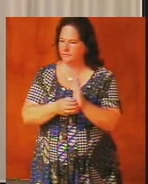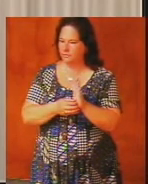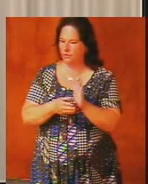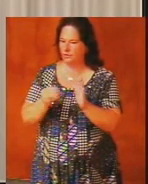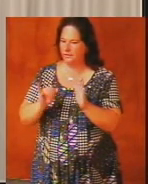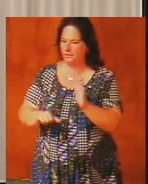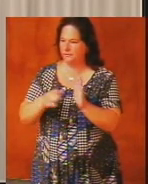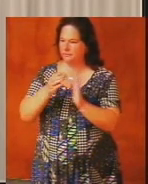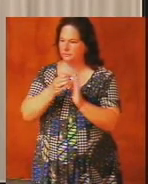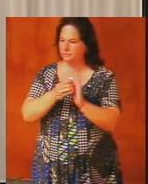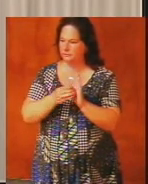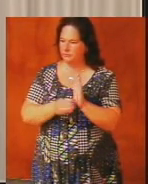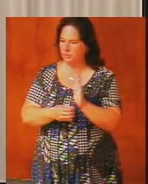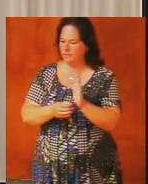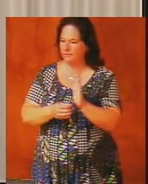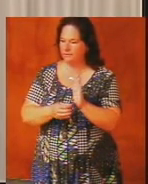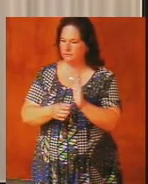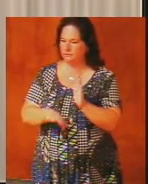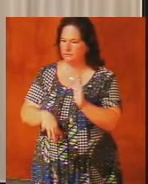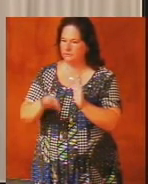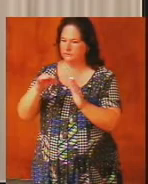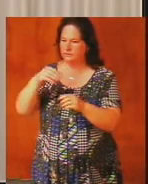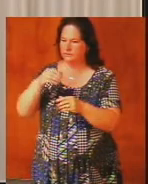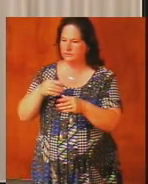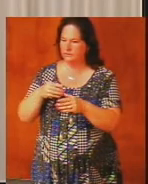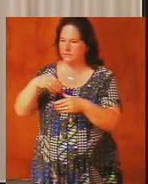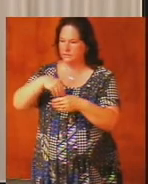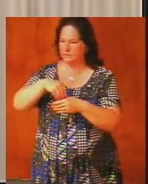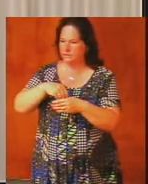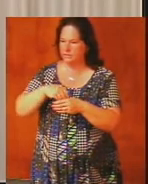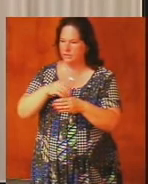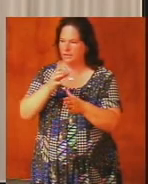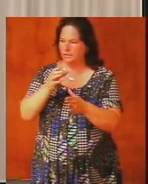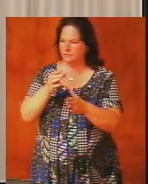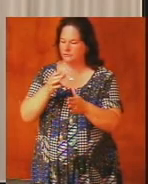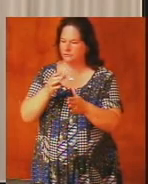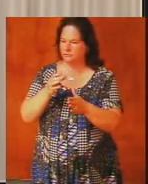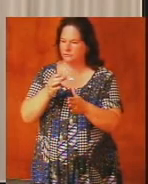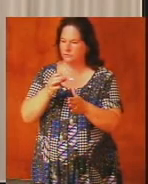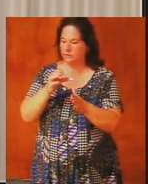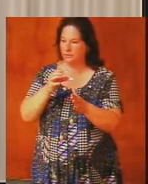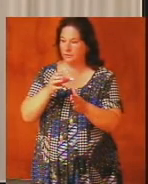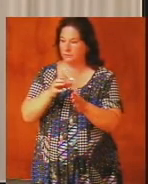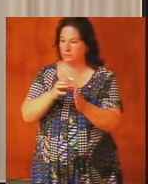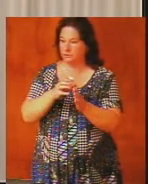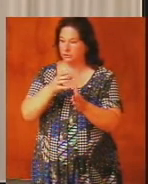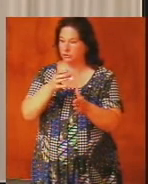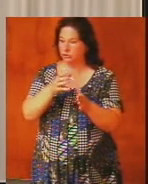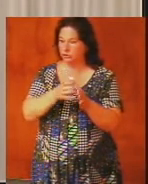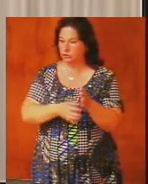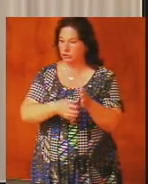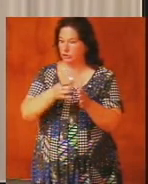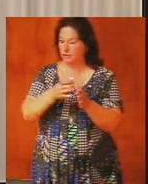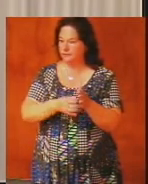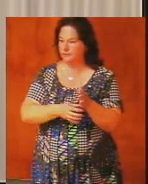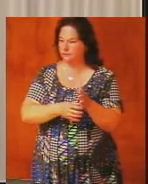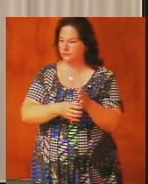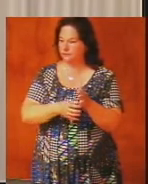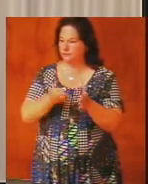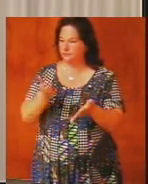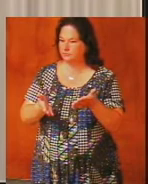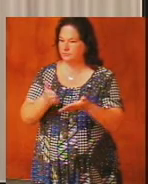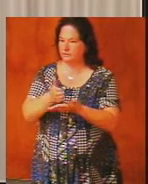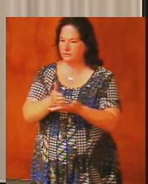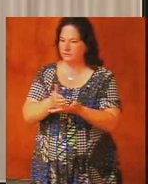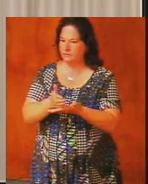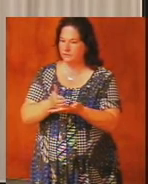And that paragraph will be found in a chapter. And the chapter may be found in a